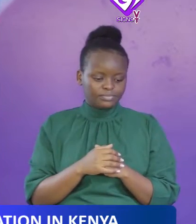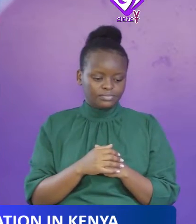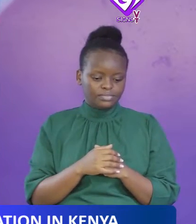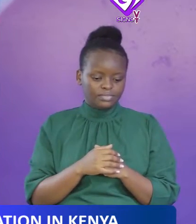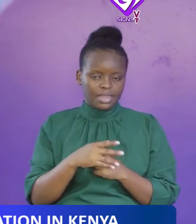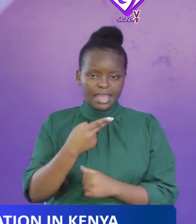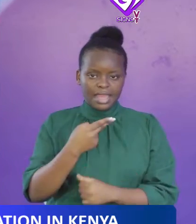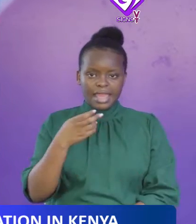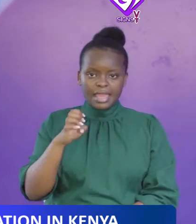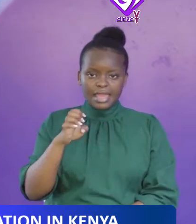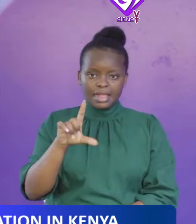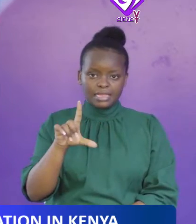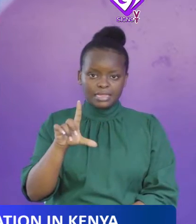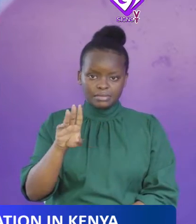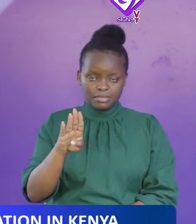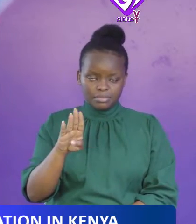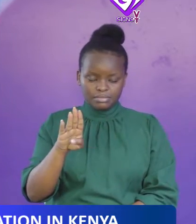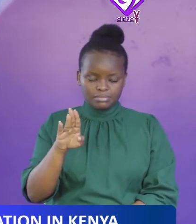it was not